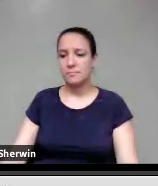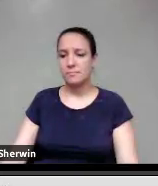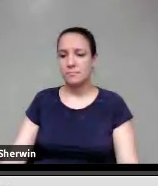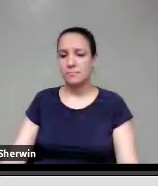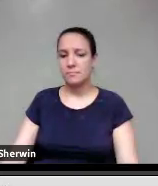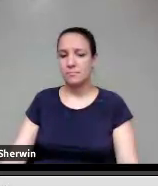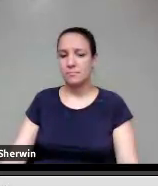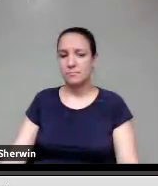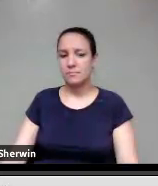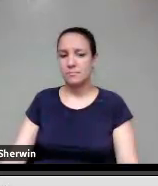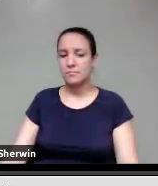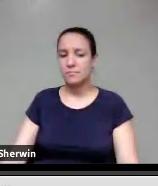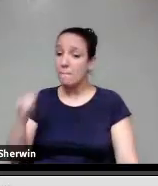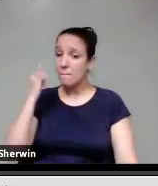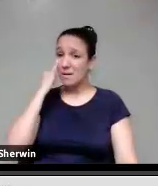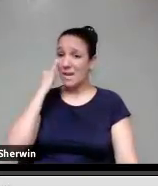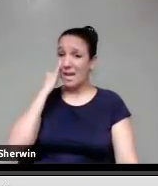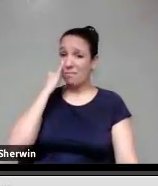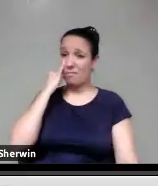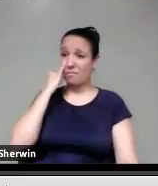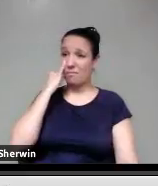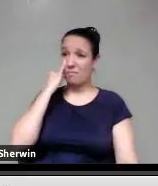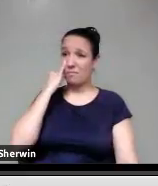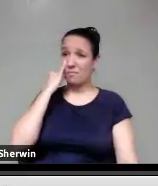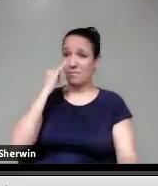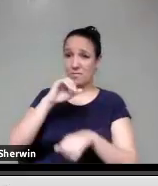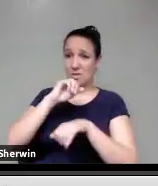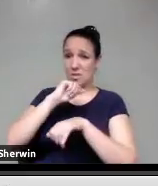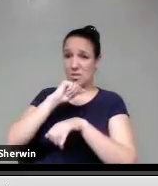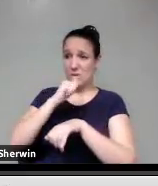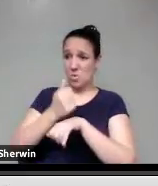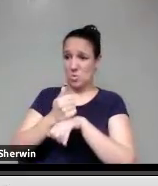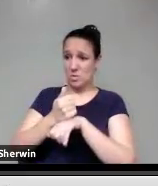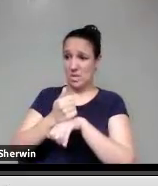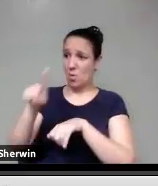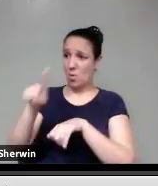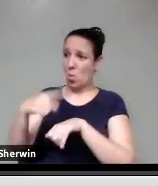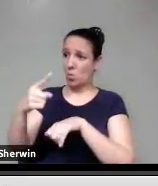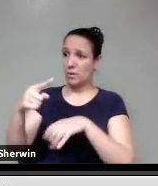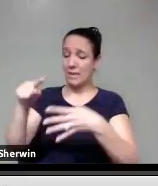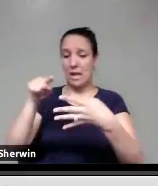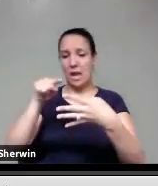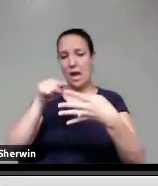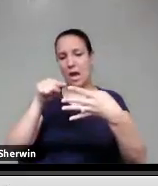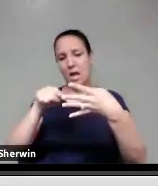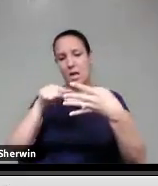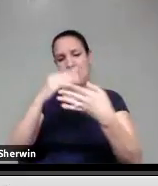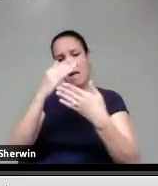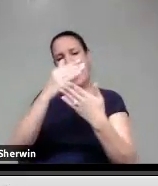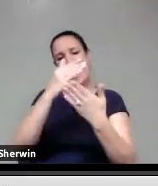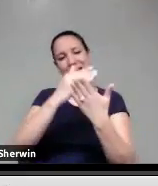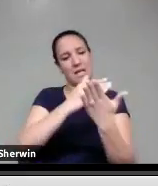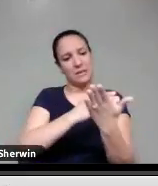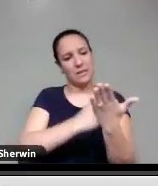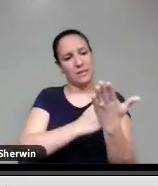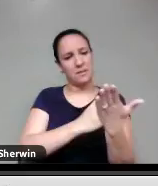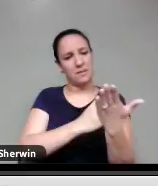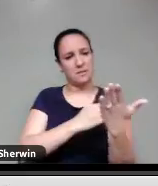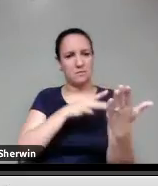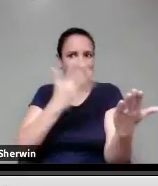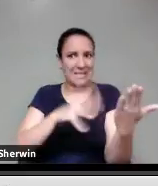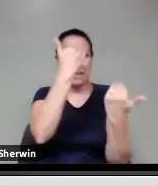give you, aren't they? So rather than have strictly a list, you could start them out by thinking along those lines and give them a few things to choose